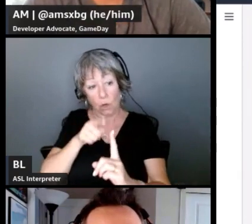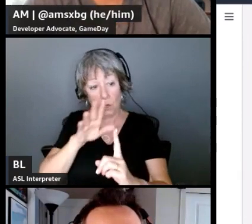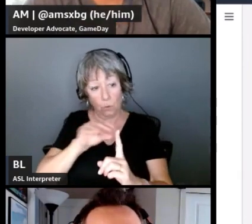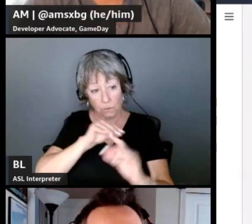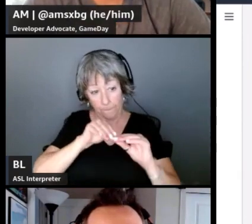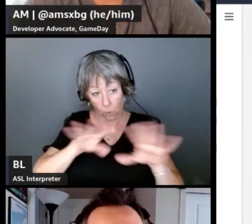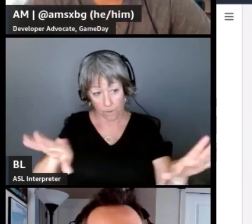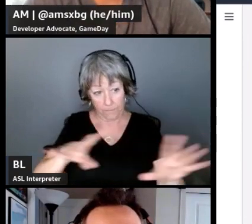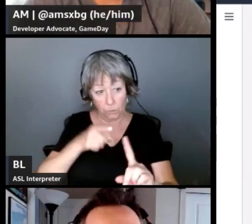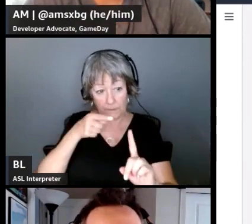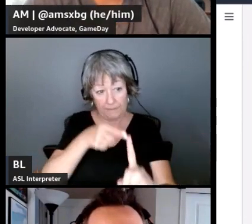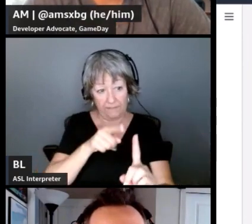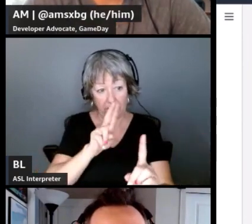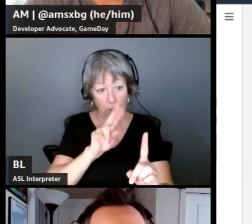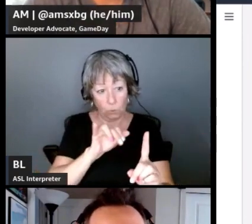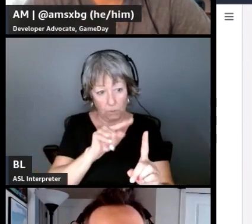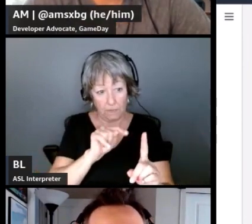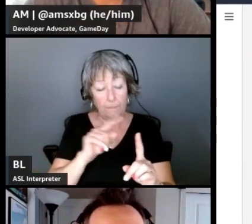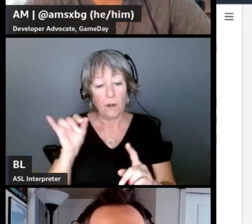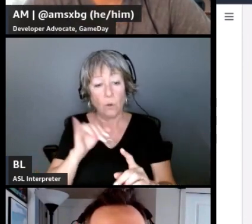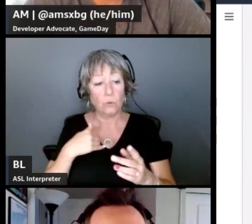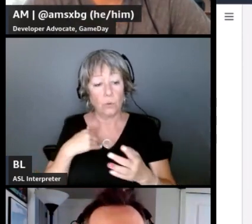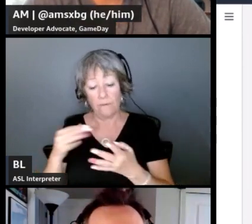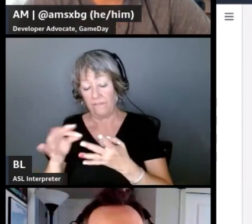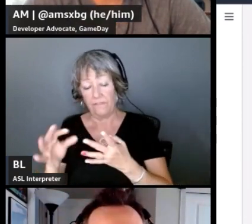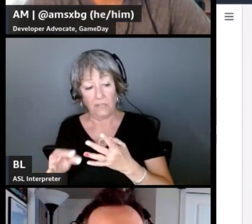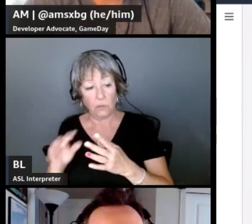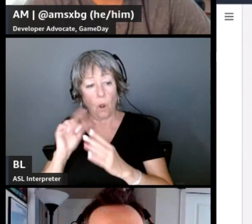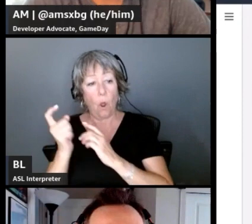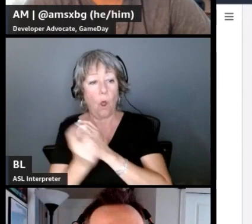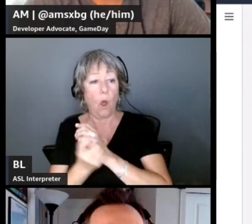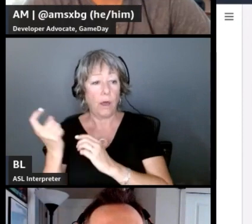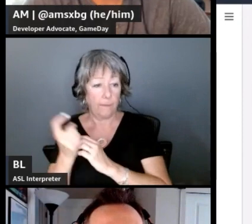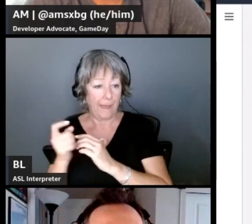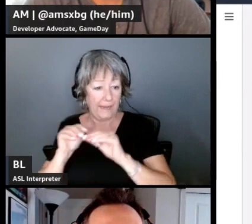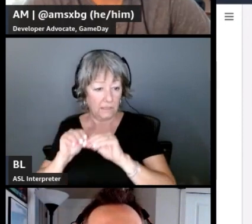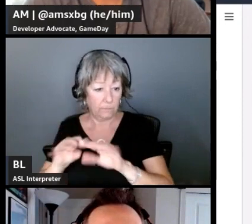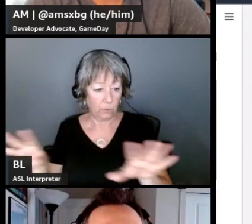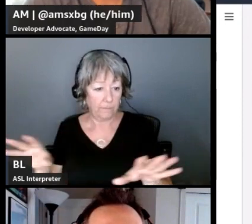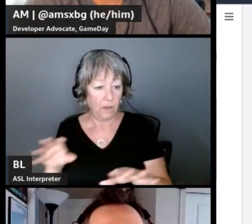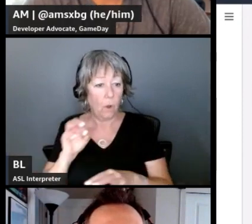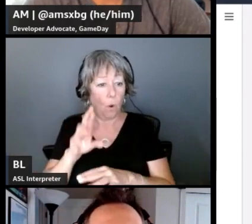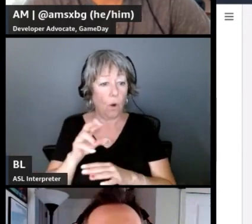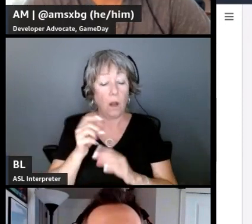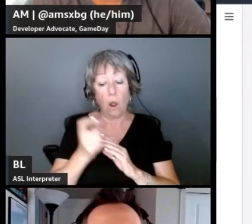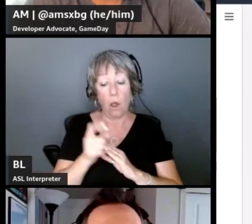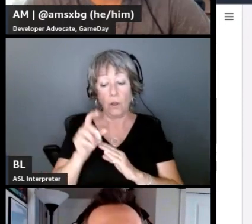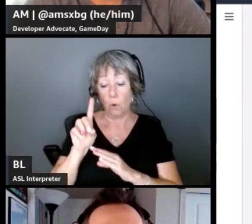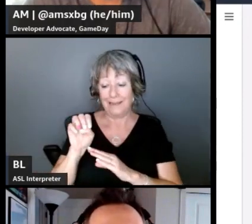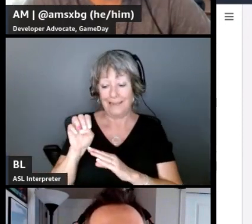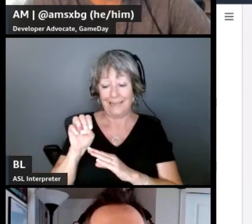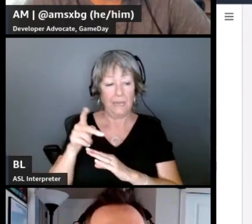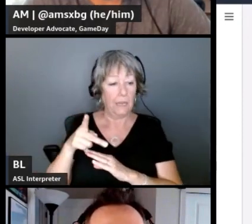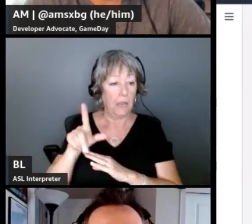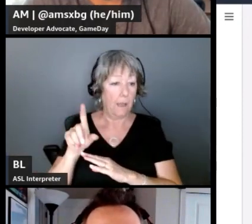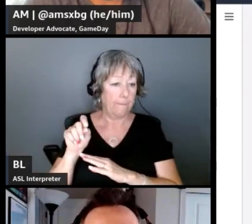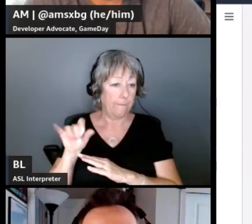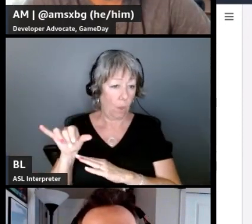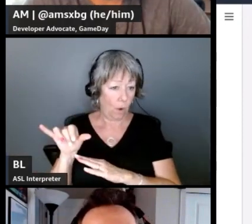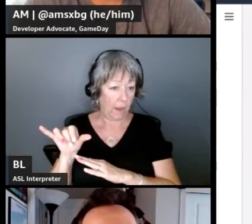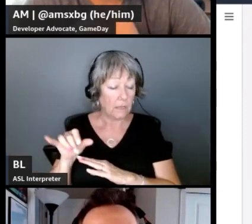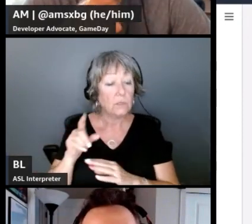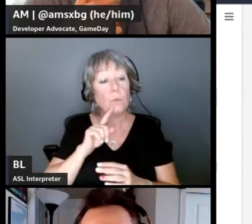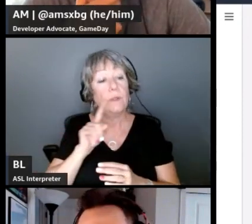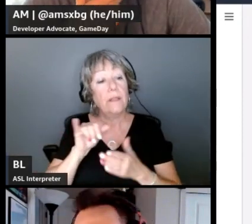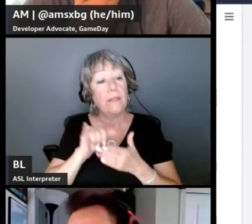but you also have a feature called automatic deployment, or as I like to call it, auto deploy, right? So auto deploy, what it really does